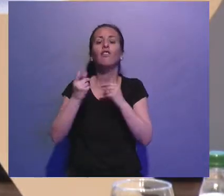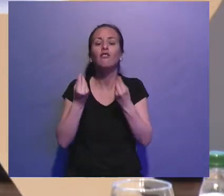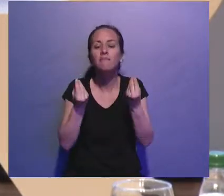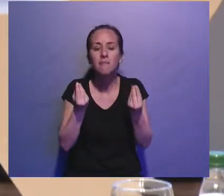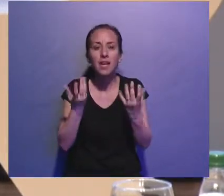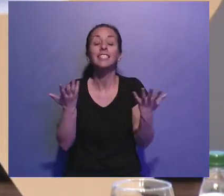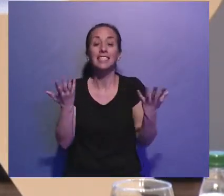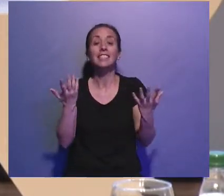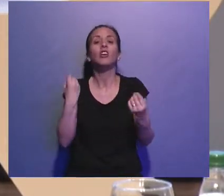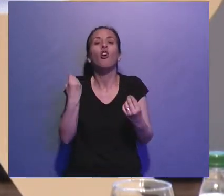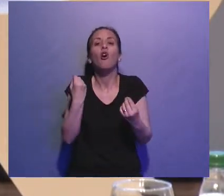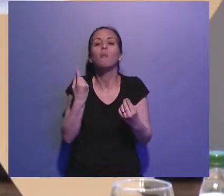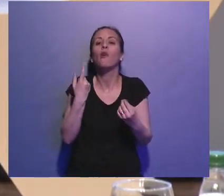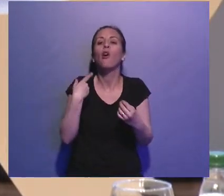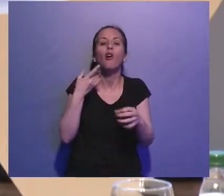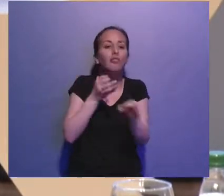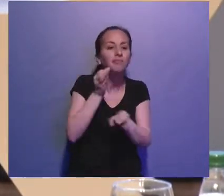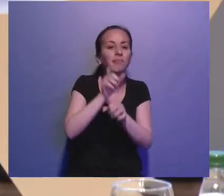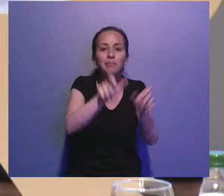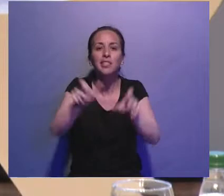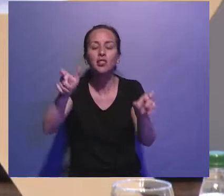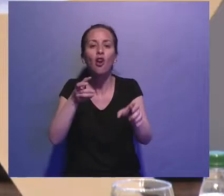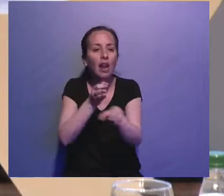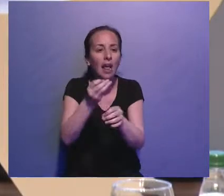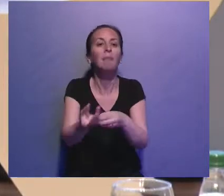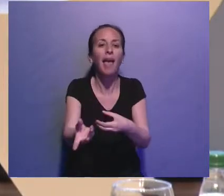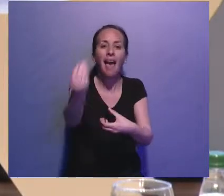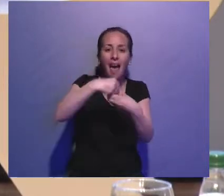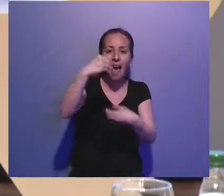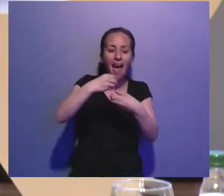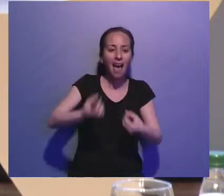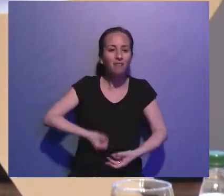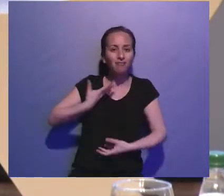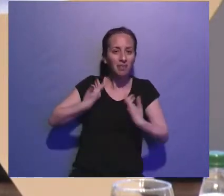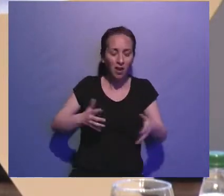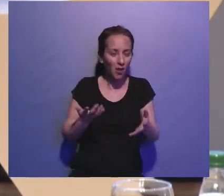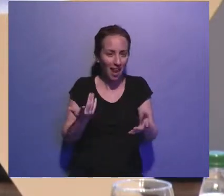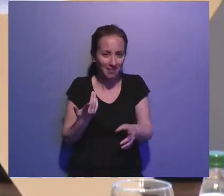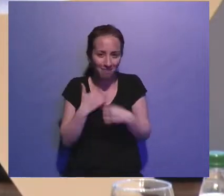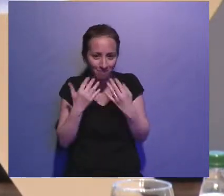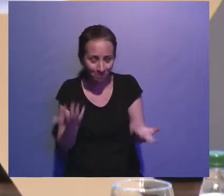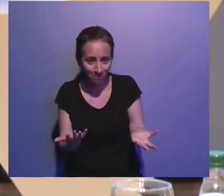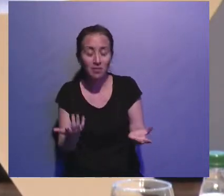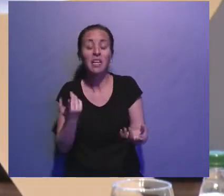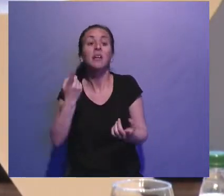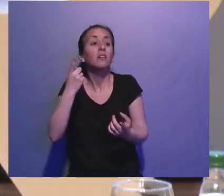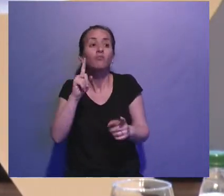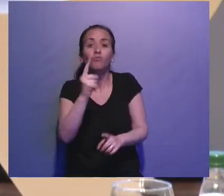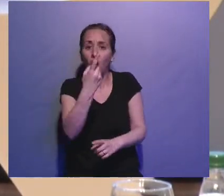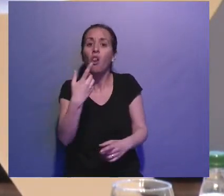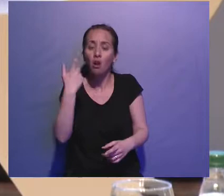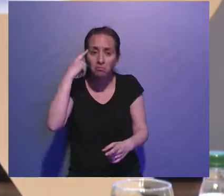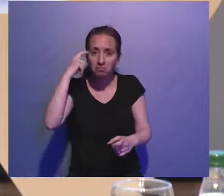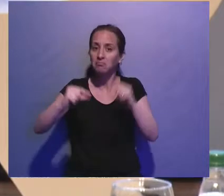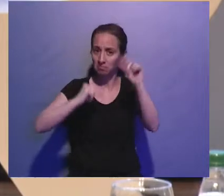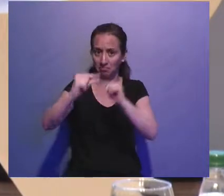participate and collaborate in a natural way in which the city learned to do that. So what we're trying to do now is